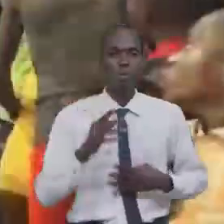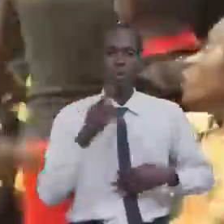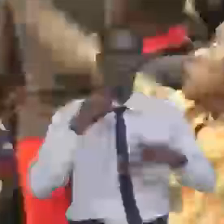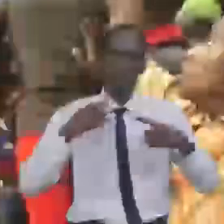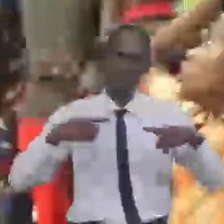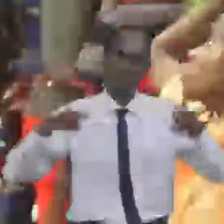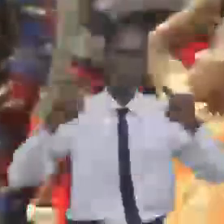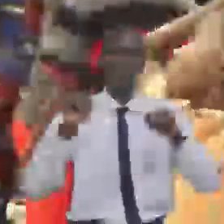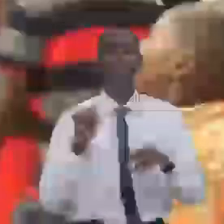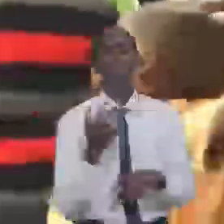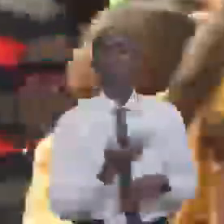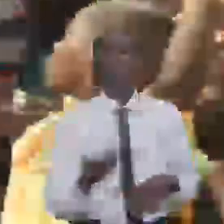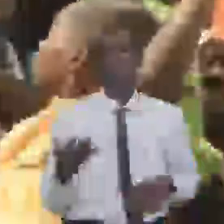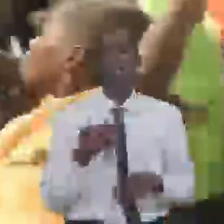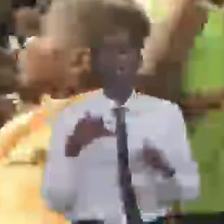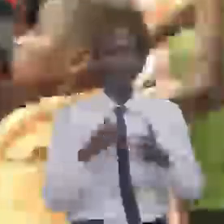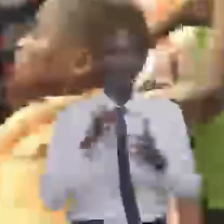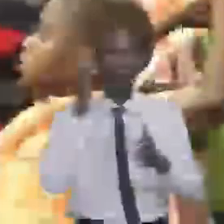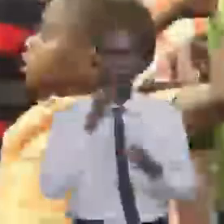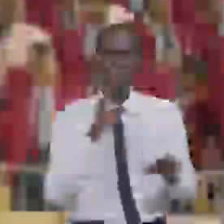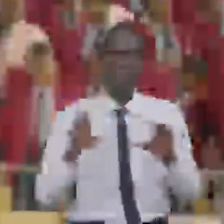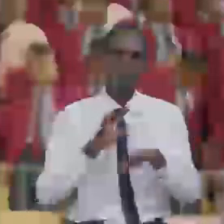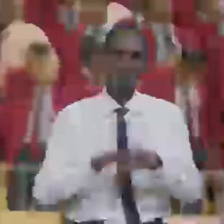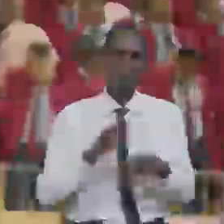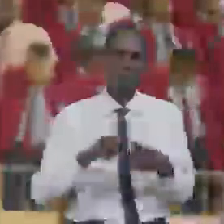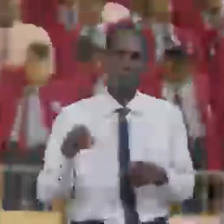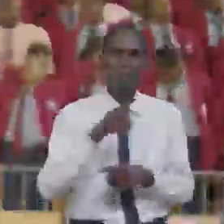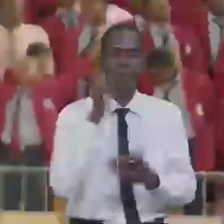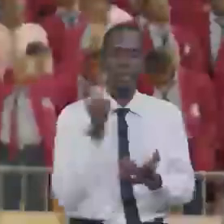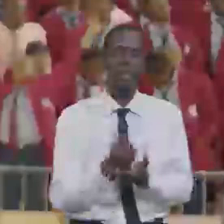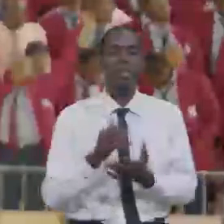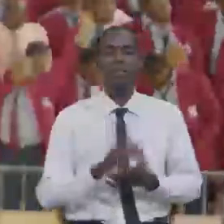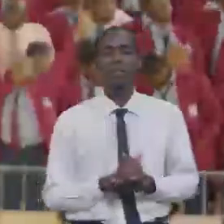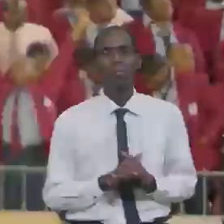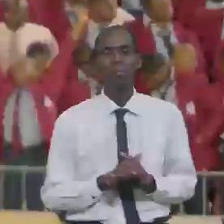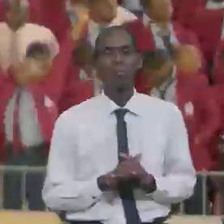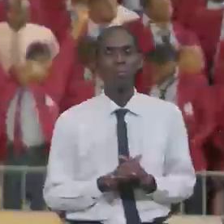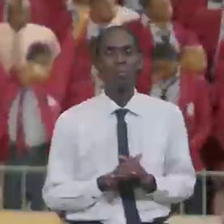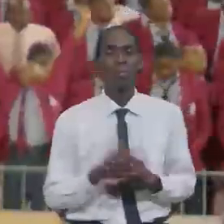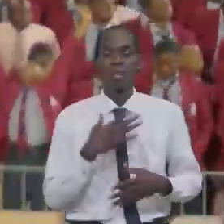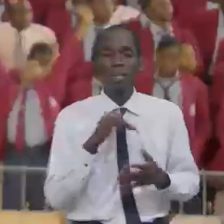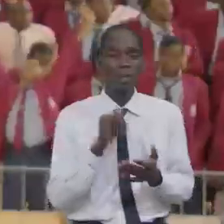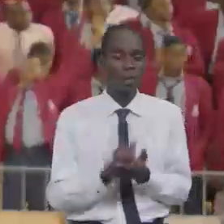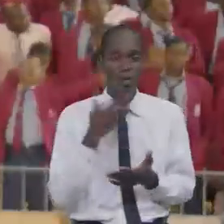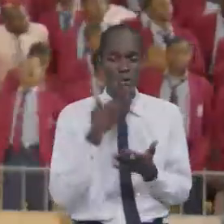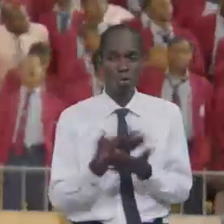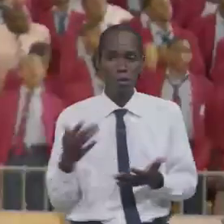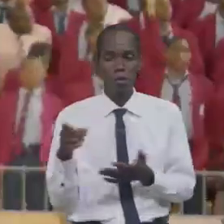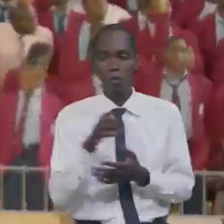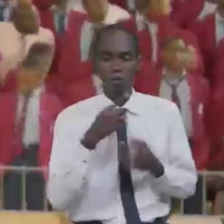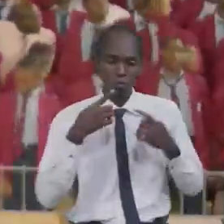thing. It shall be done unto you. And that good thing you decree in your